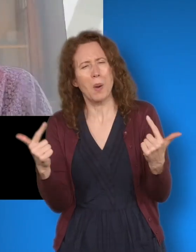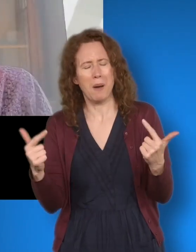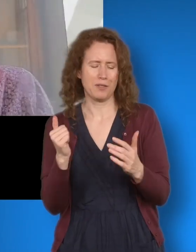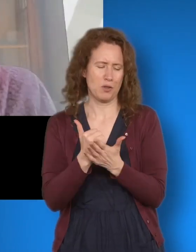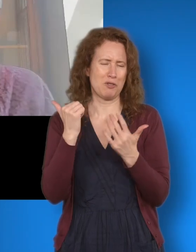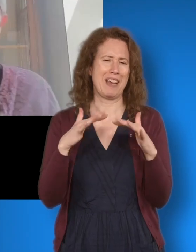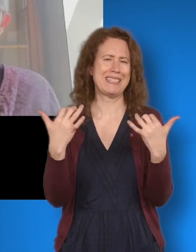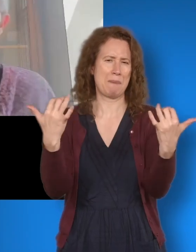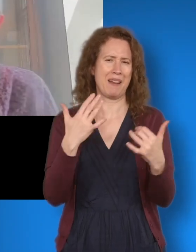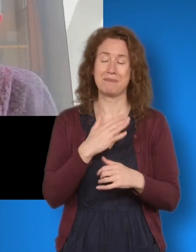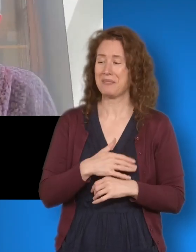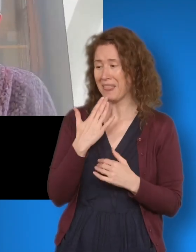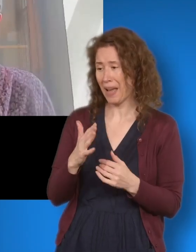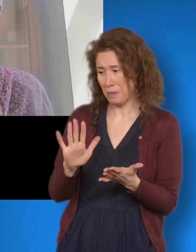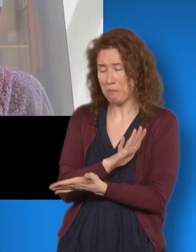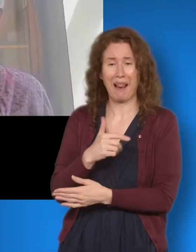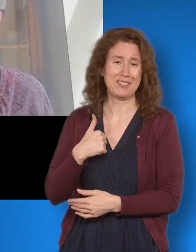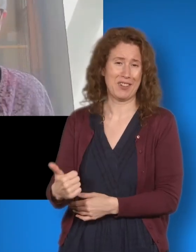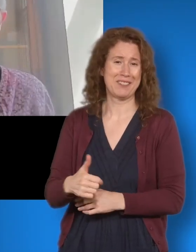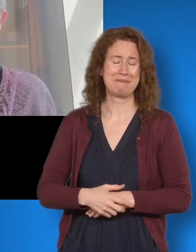seminar. Thank you very much. It was a pleasure.